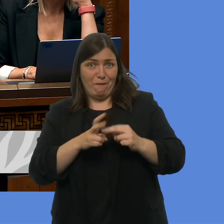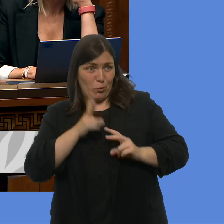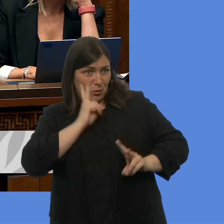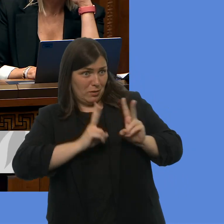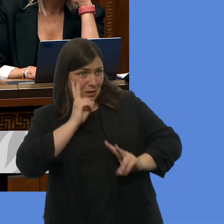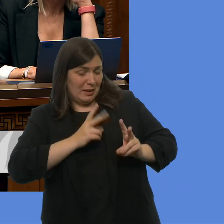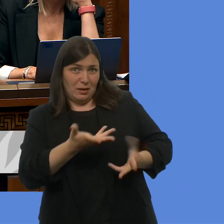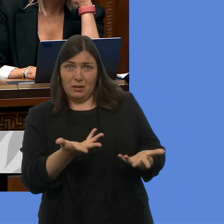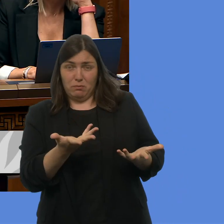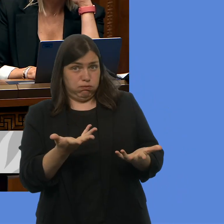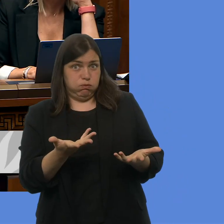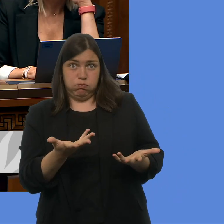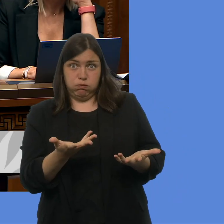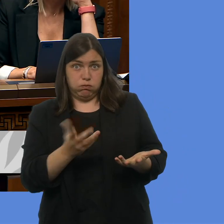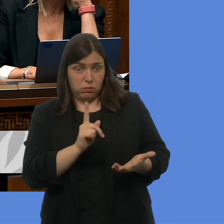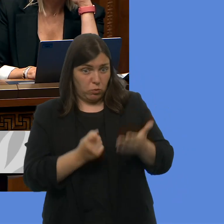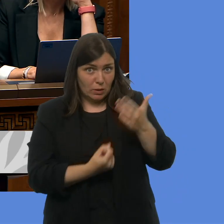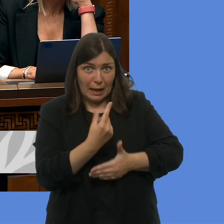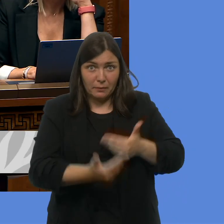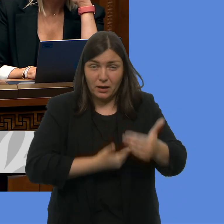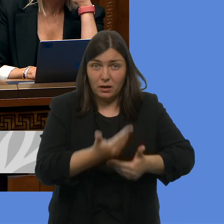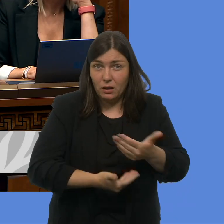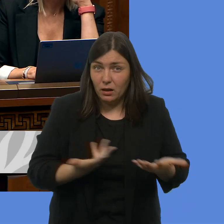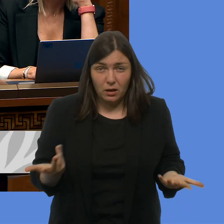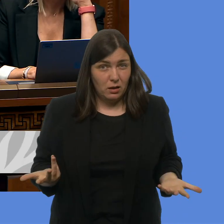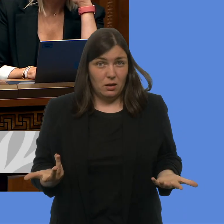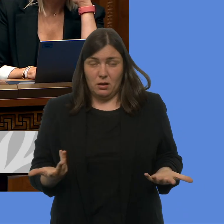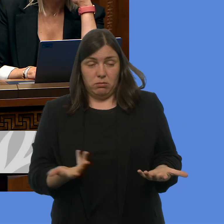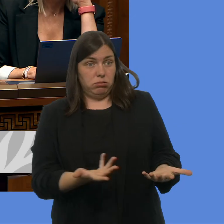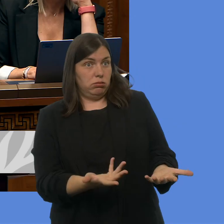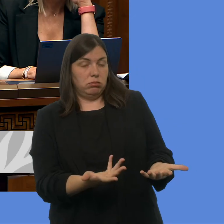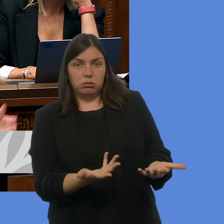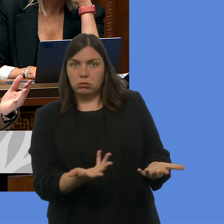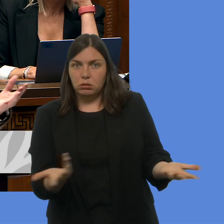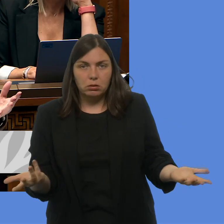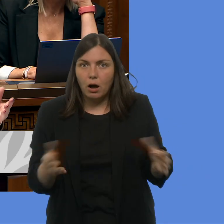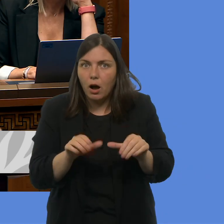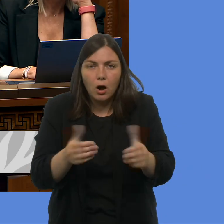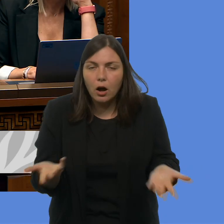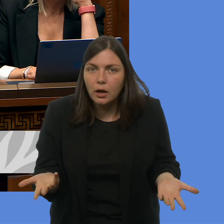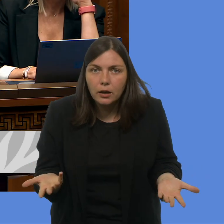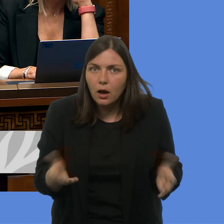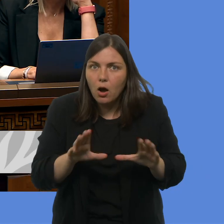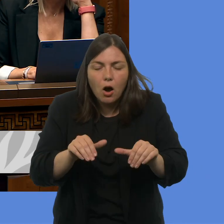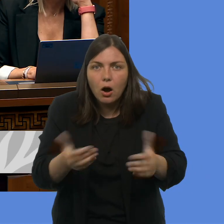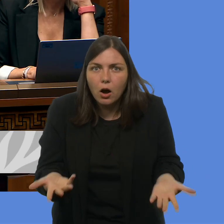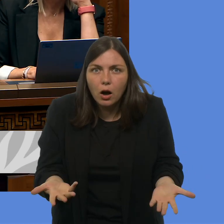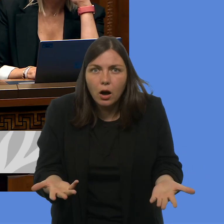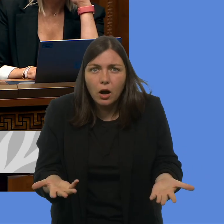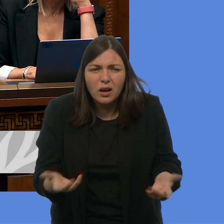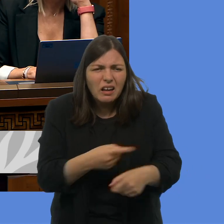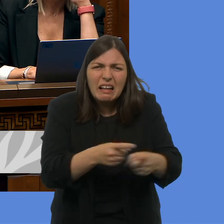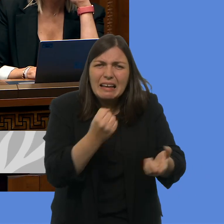completely unconscionable, intolerable, absolutely inhumane. Like, how did we arrive at a position where women and children are being